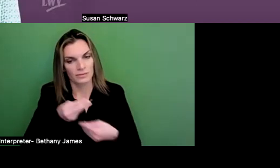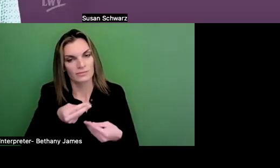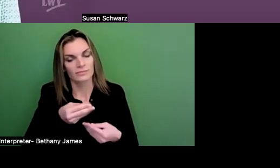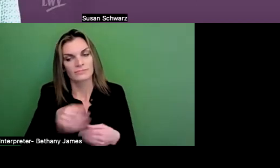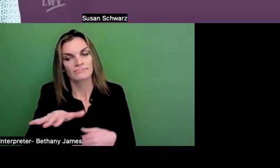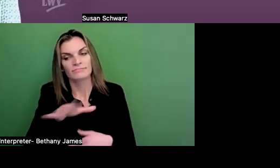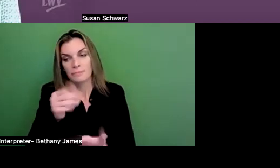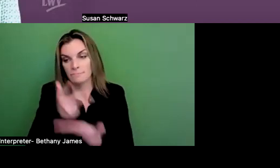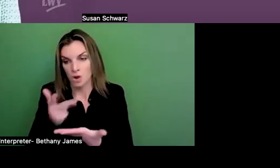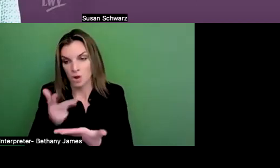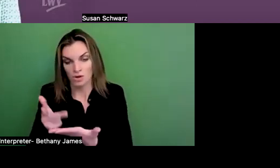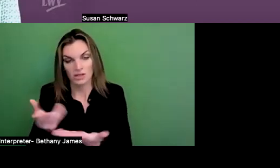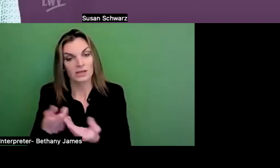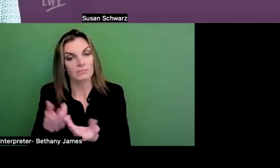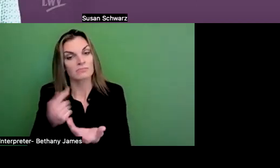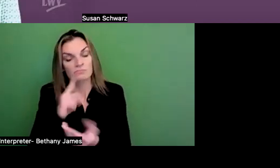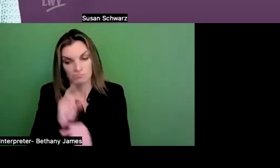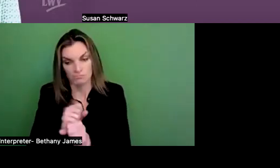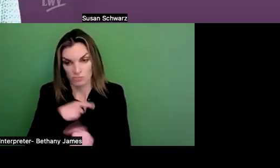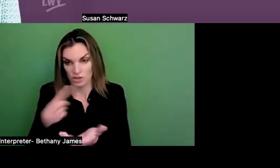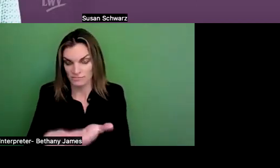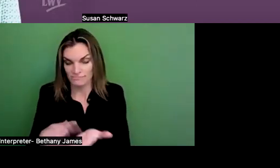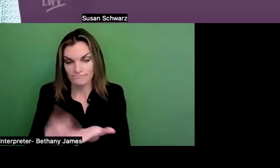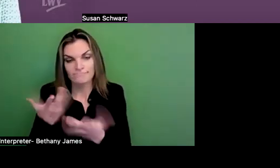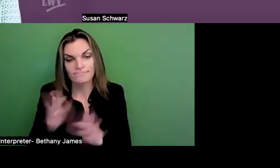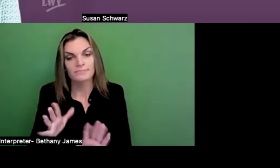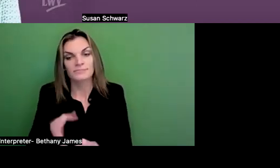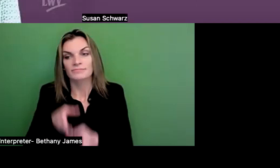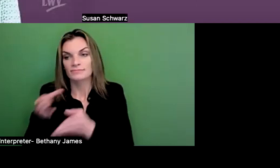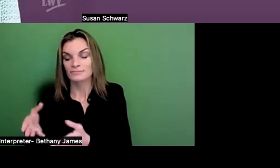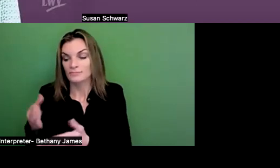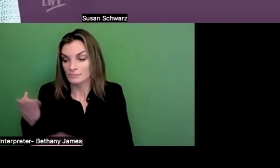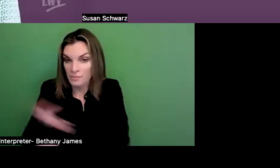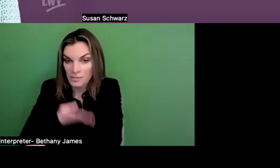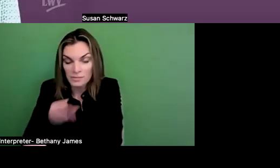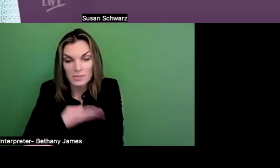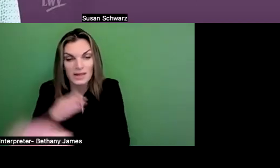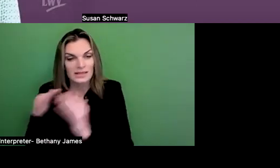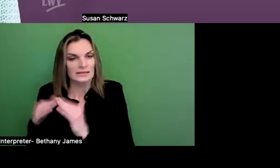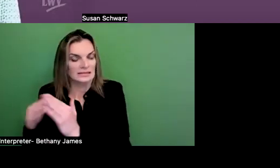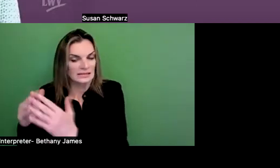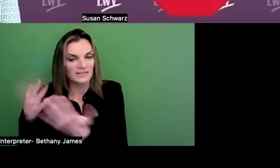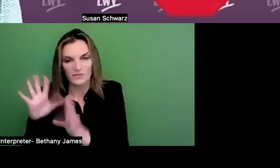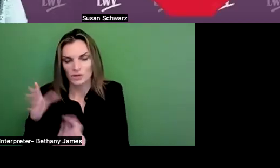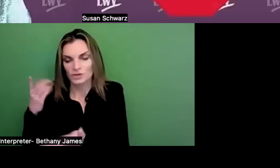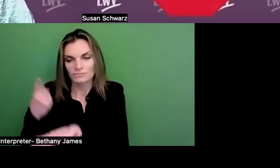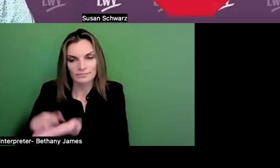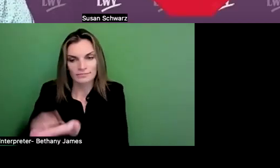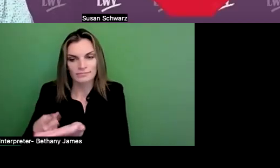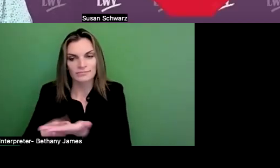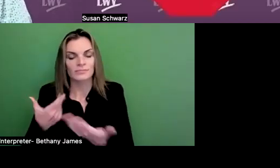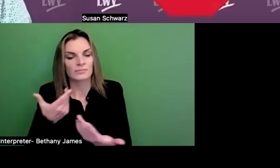in Dobbs Ferry. We've addressed the infrastructure. We've addressed making things much